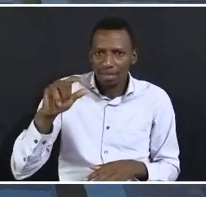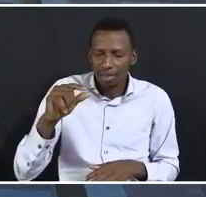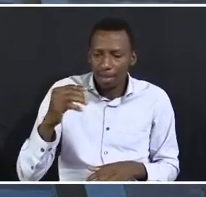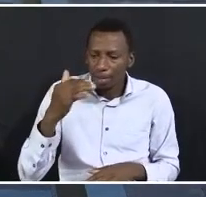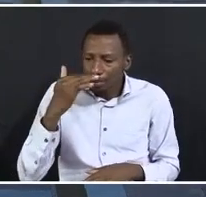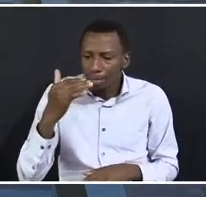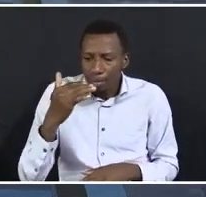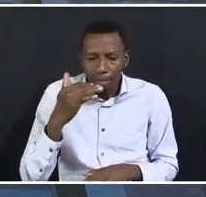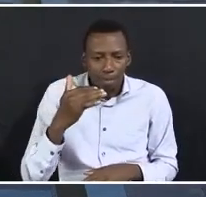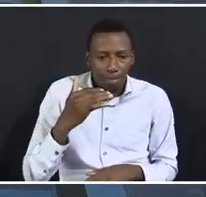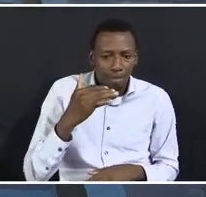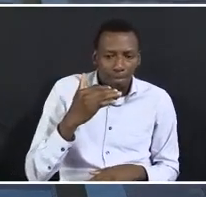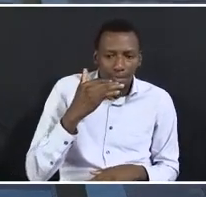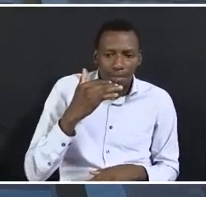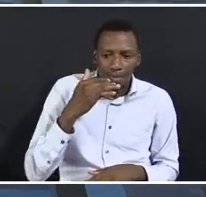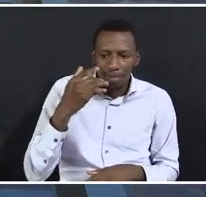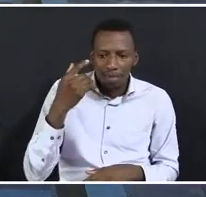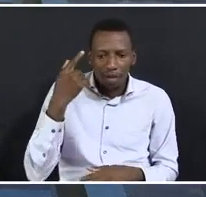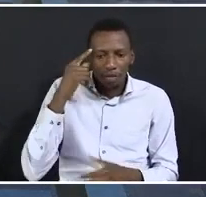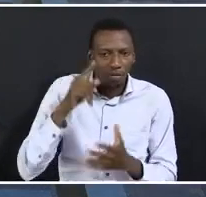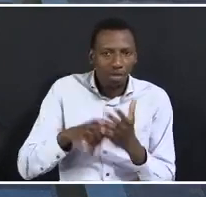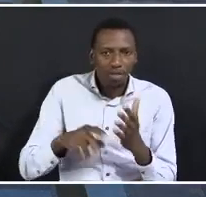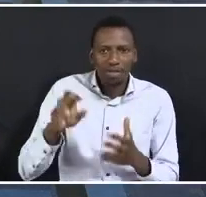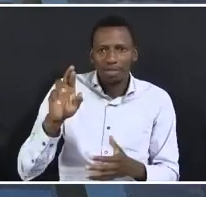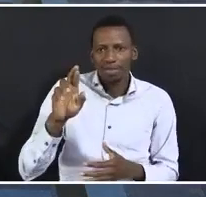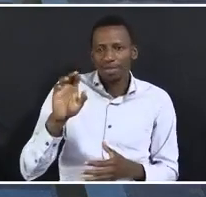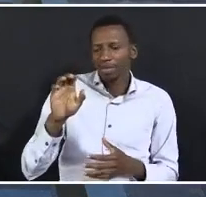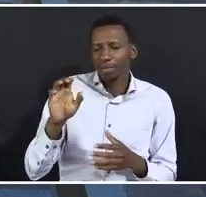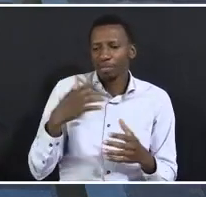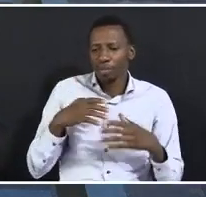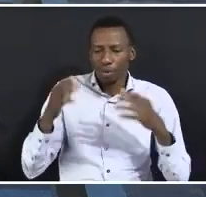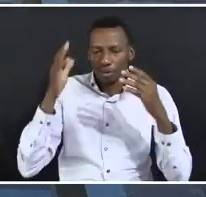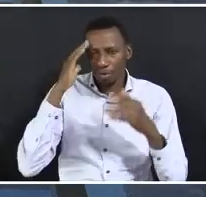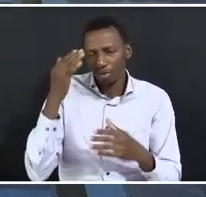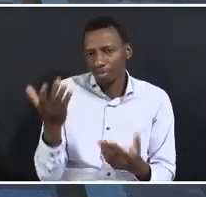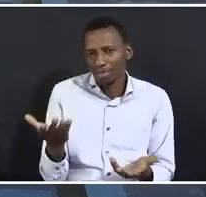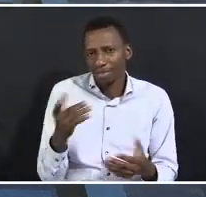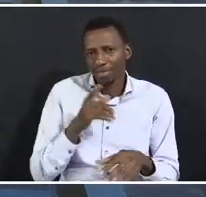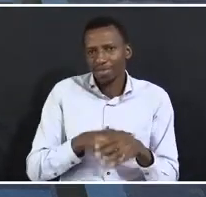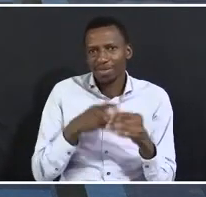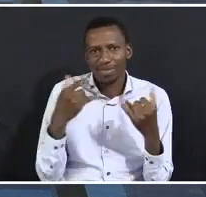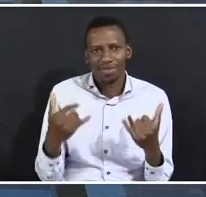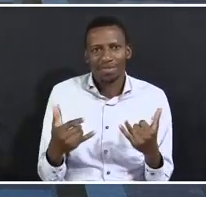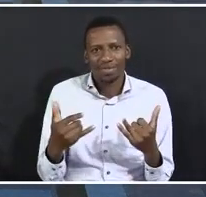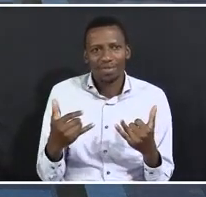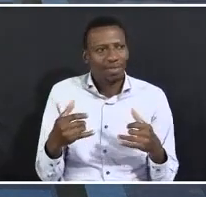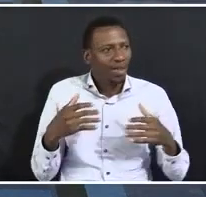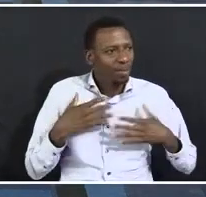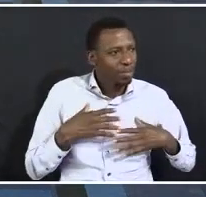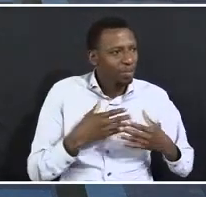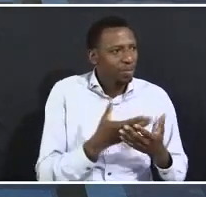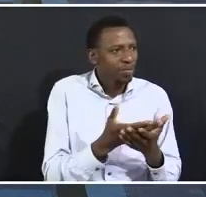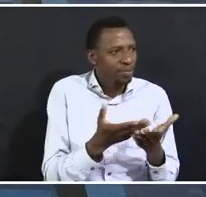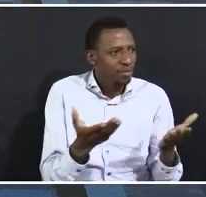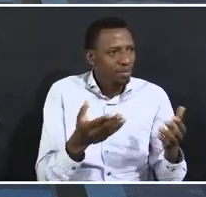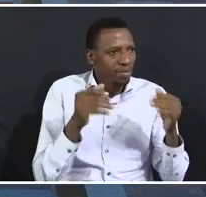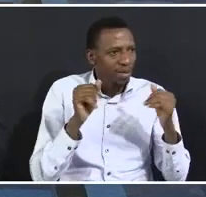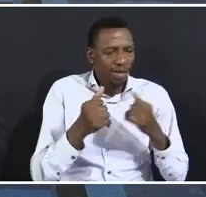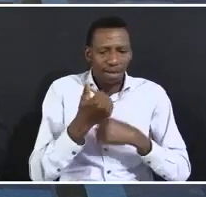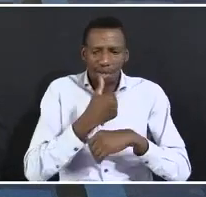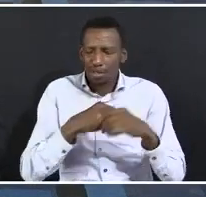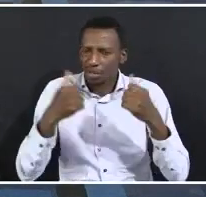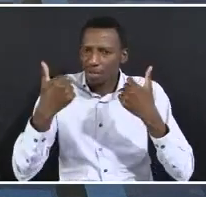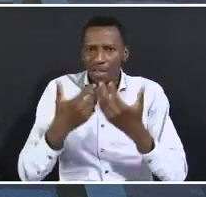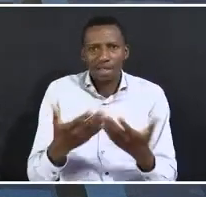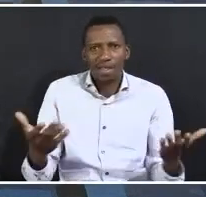Just sniffing for the record. Are we together? We are in this generation that God, people can do anything for money. People can